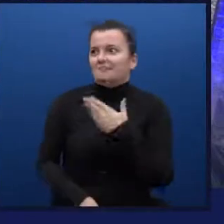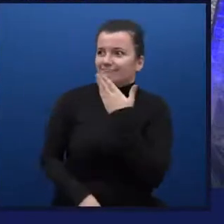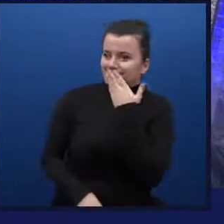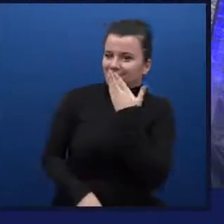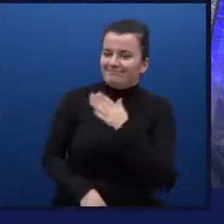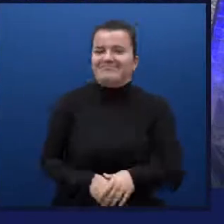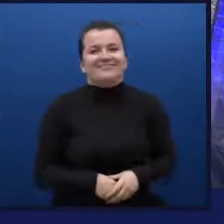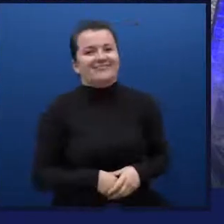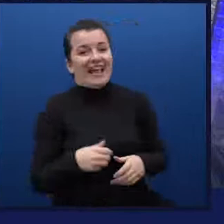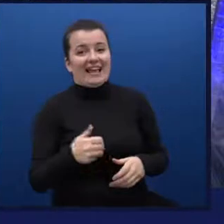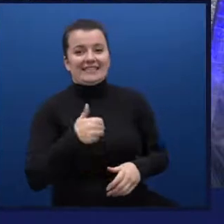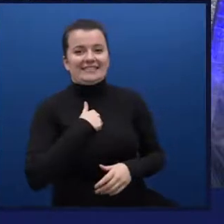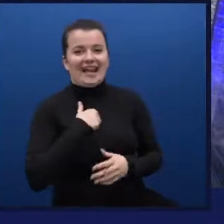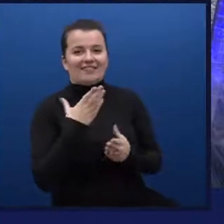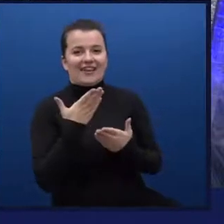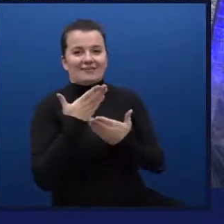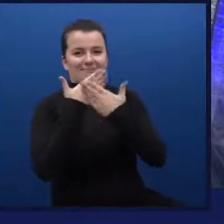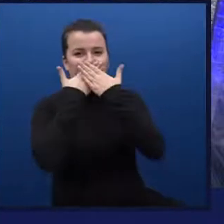Self-mutation.